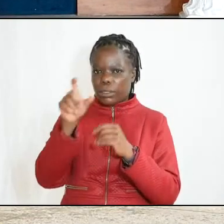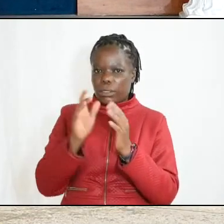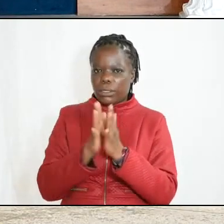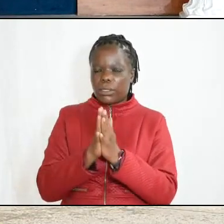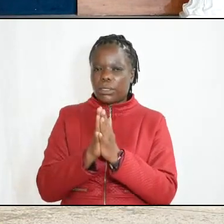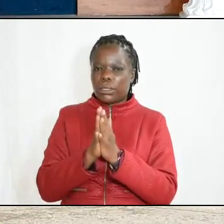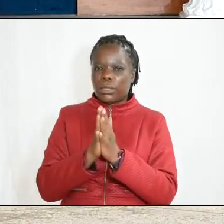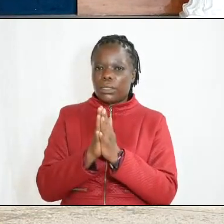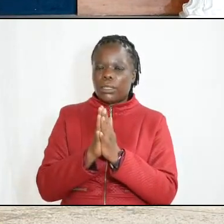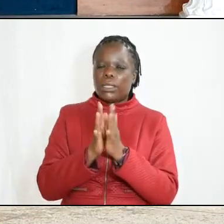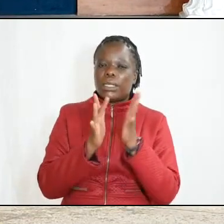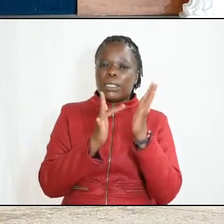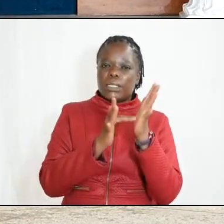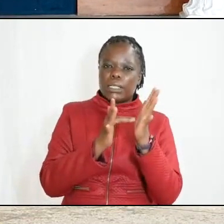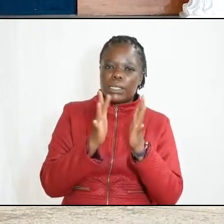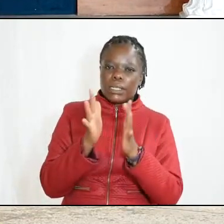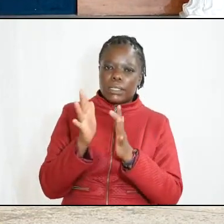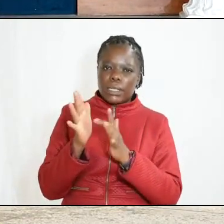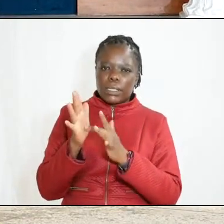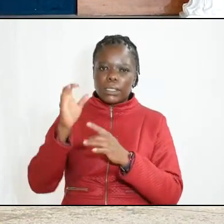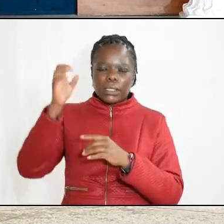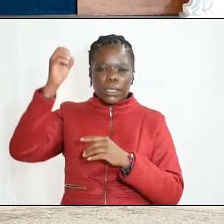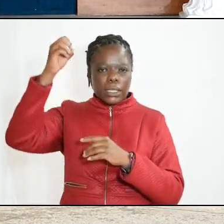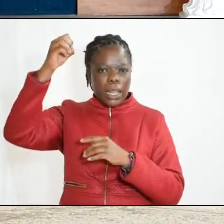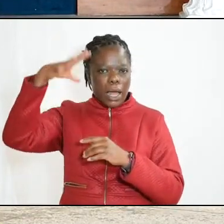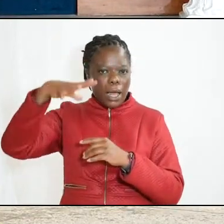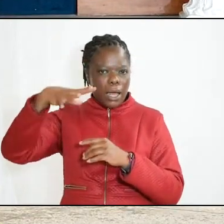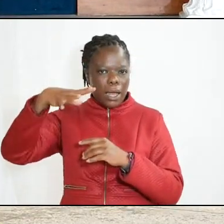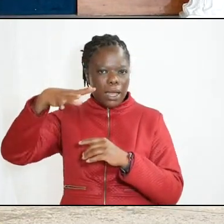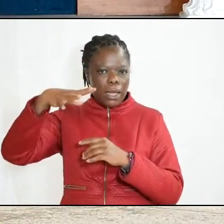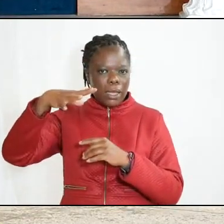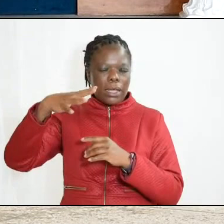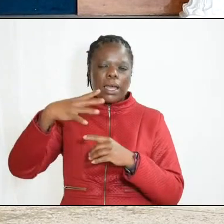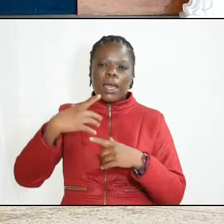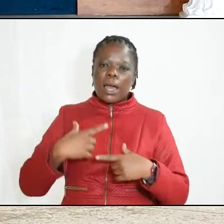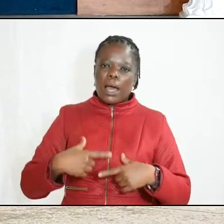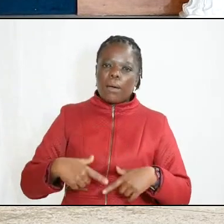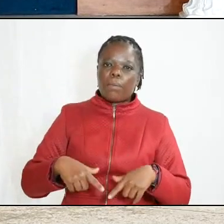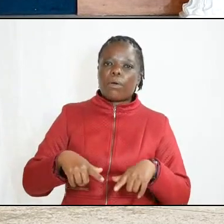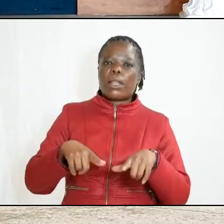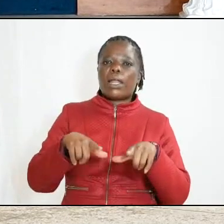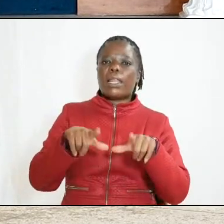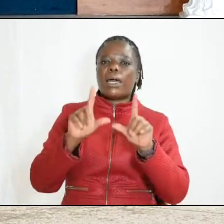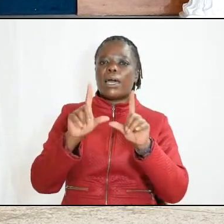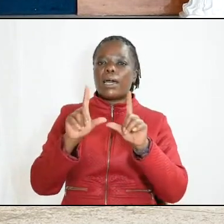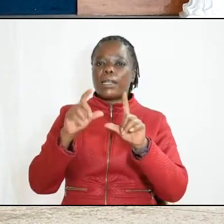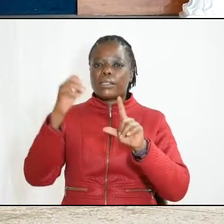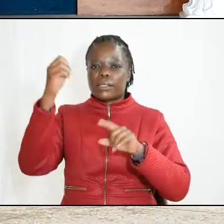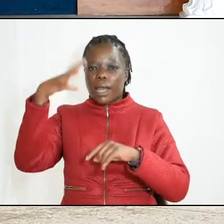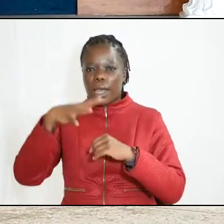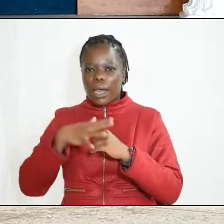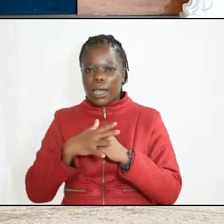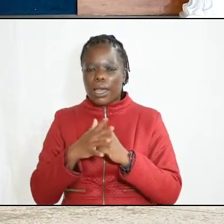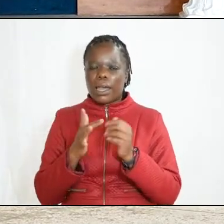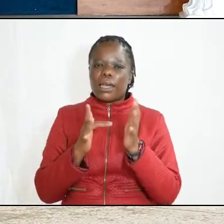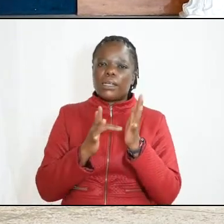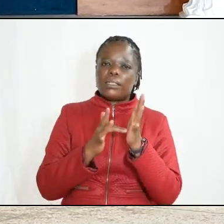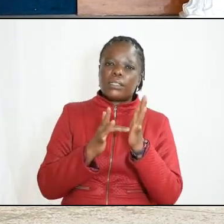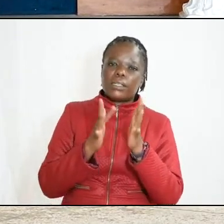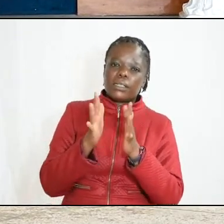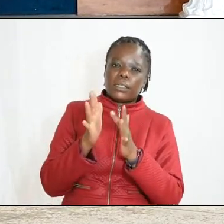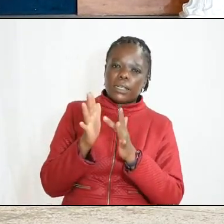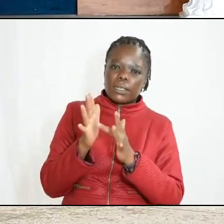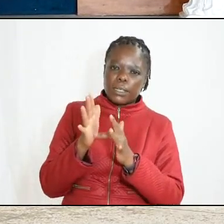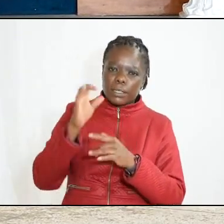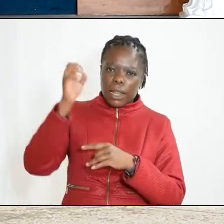Jesus is the light, I'm gonna let him shine. Jesus is the